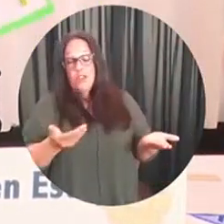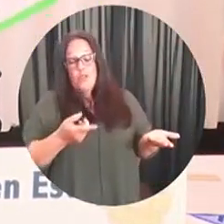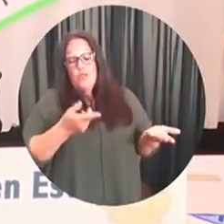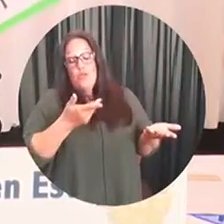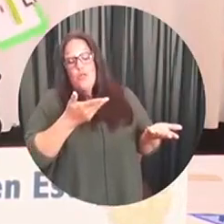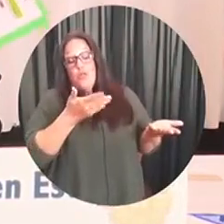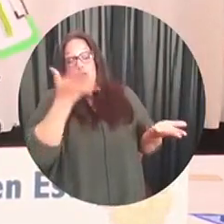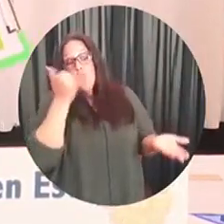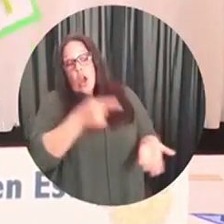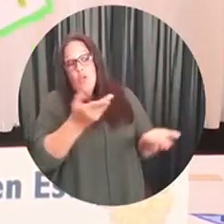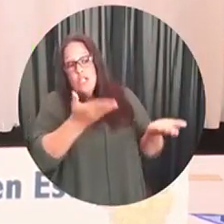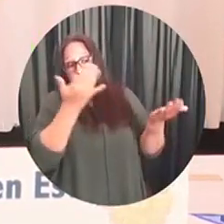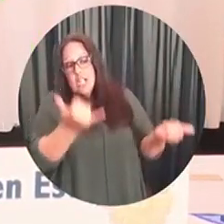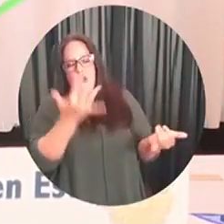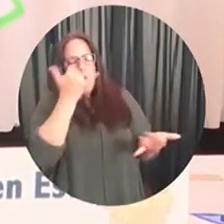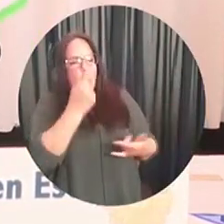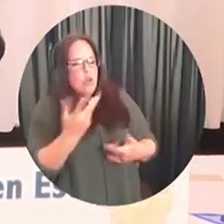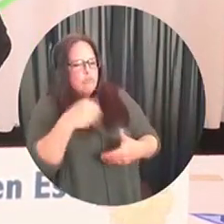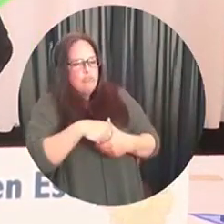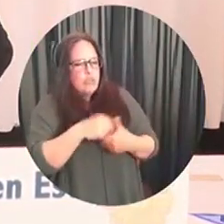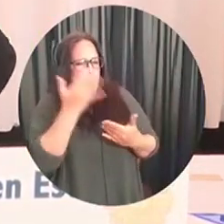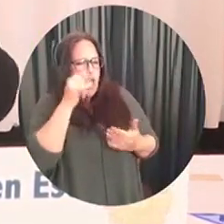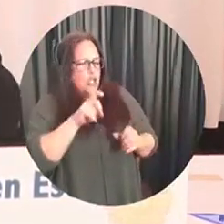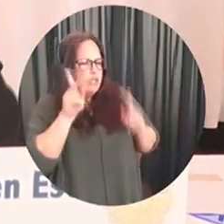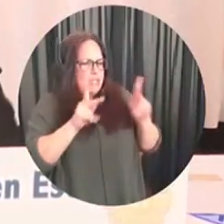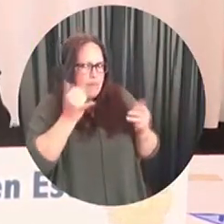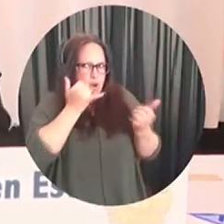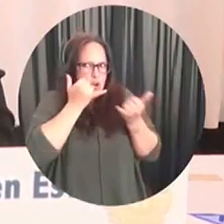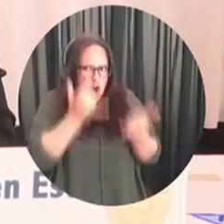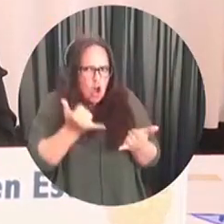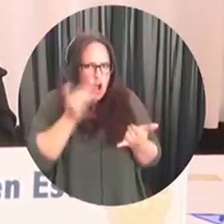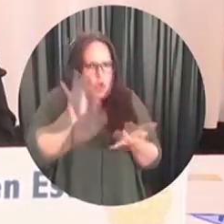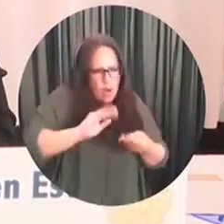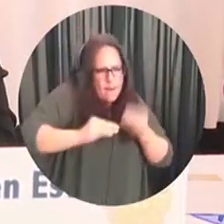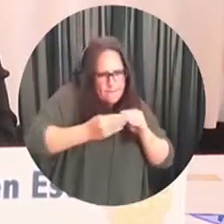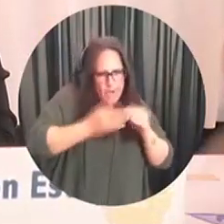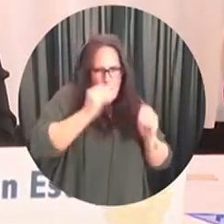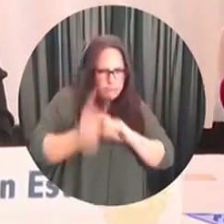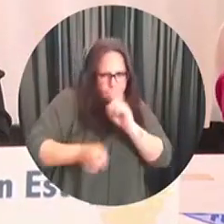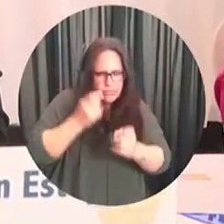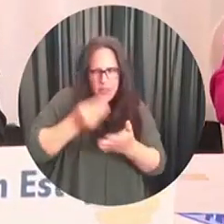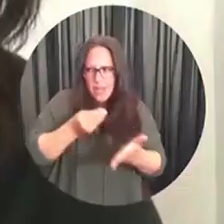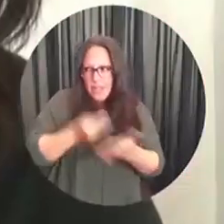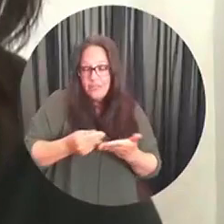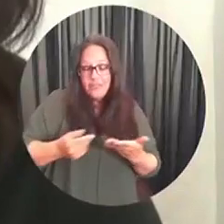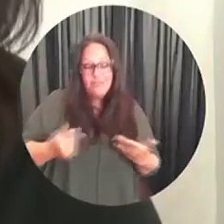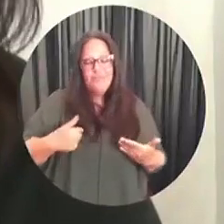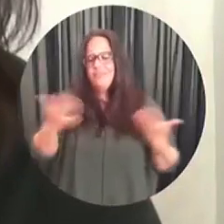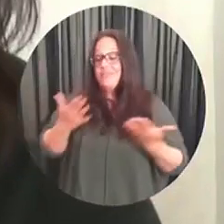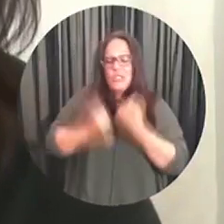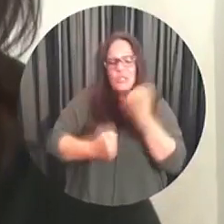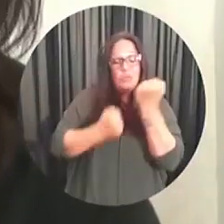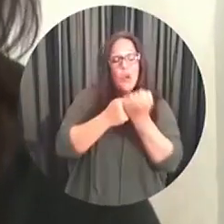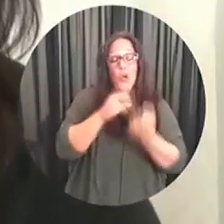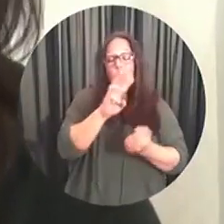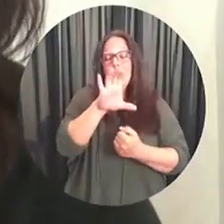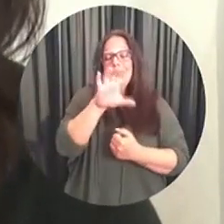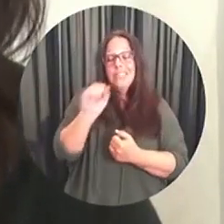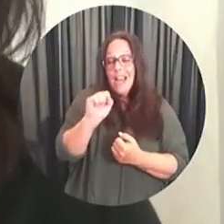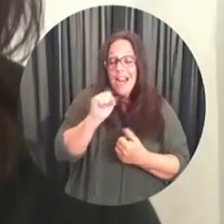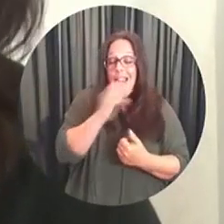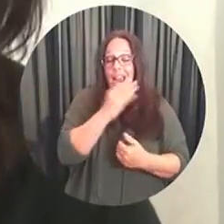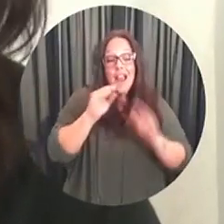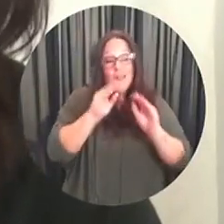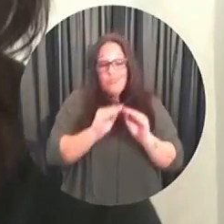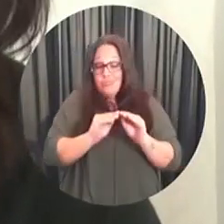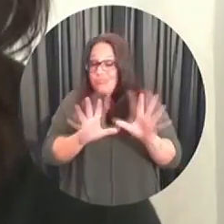why are you here today? Why do you want to be a part of this? Why should people be calling that number and giving you their money? I'm here to support the Wood County Society and make sure that everybody